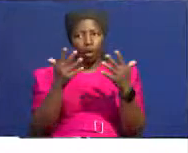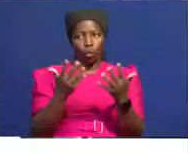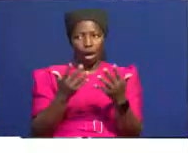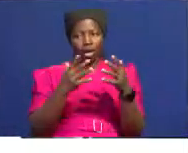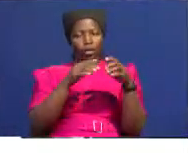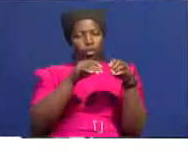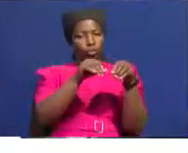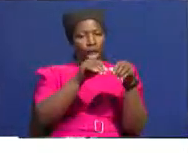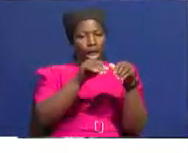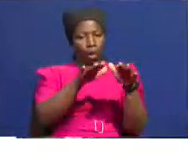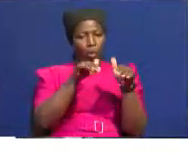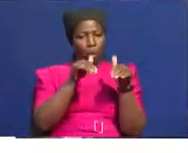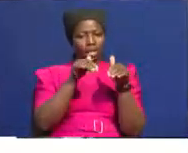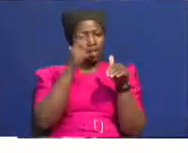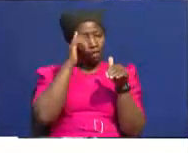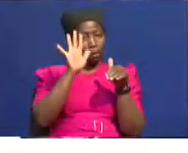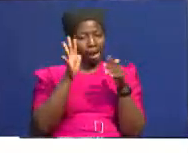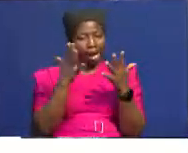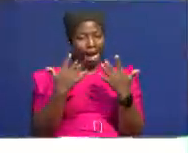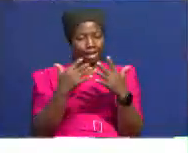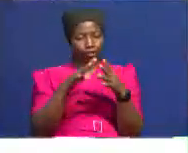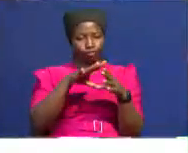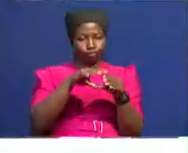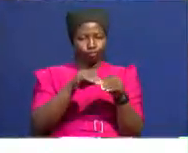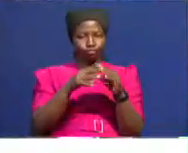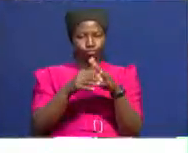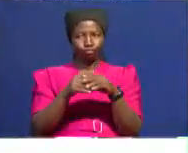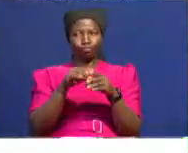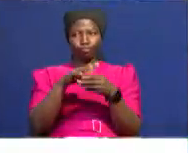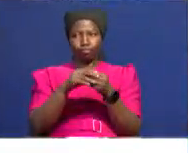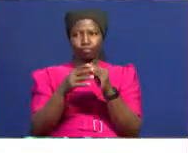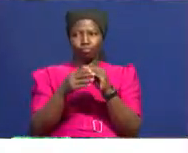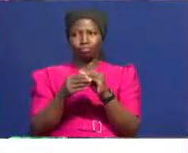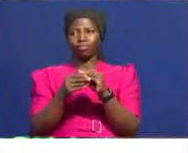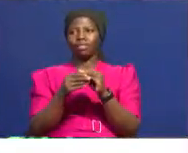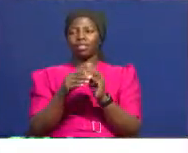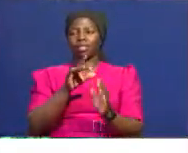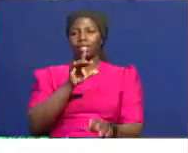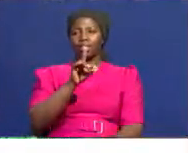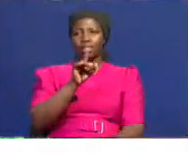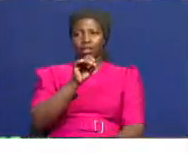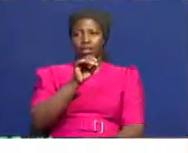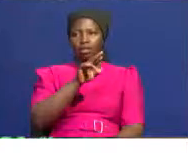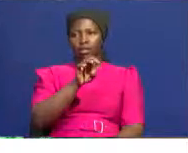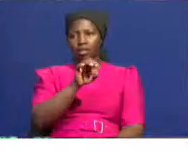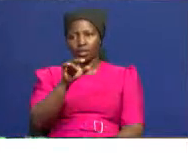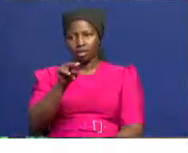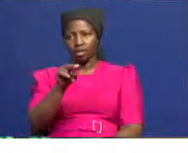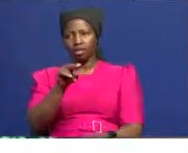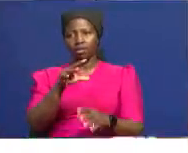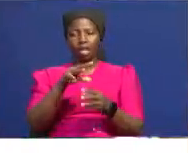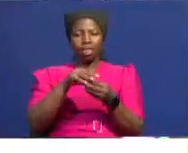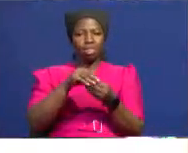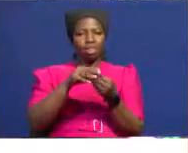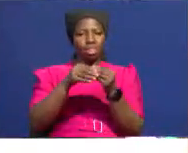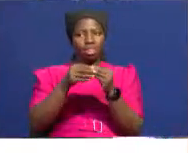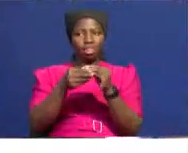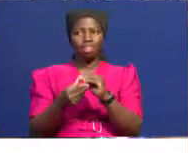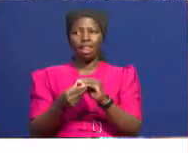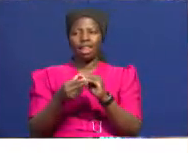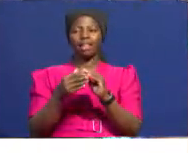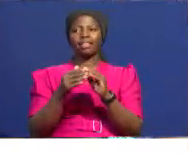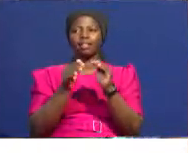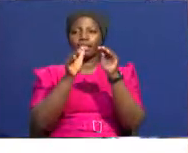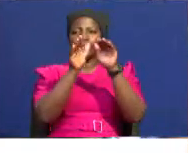soil awaits their skilled hands. With deft movements, Dorina Onyanch molds and shapes the earth, transforming it